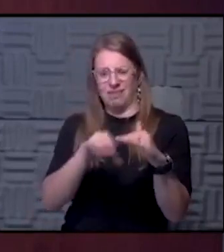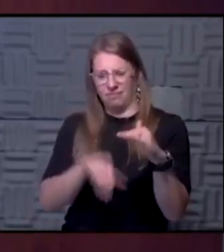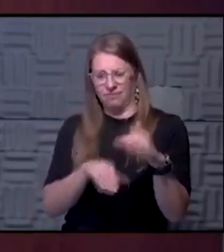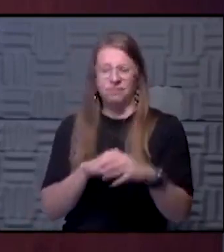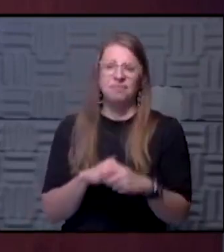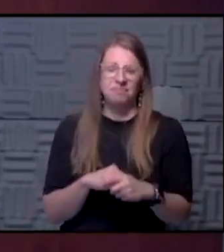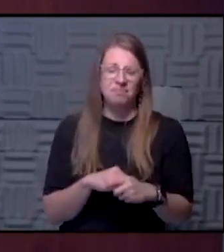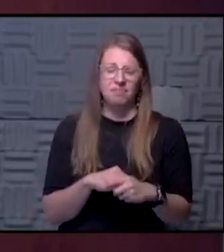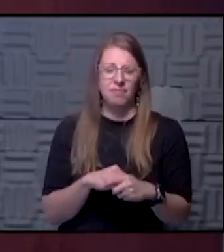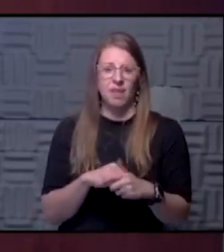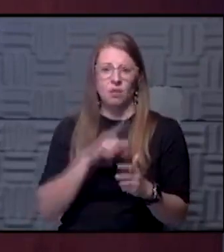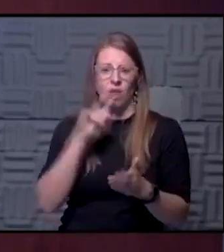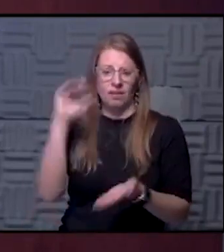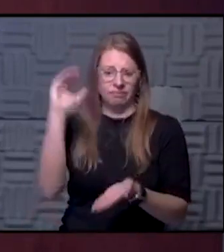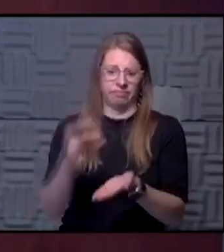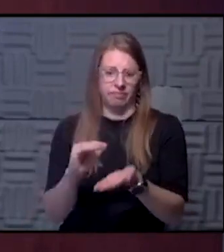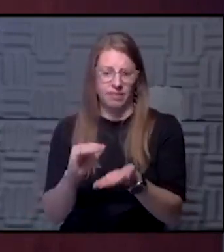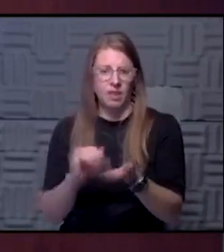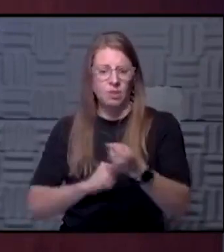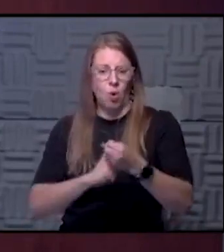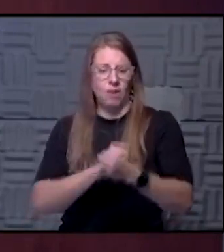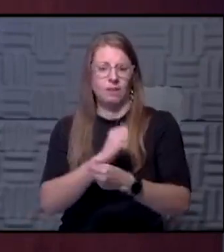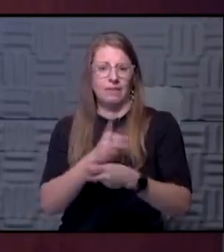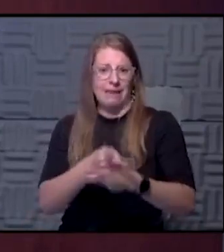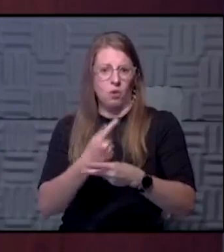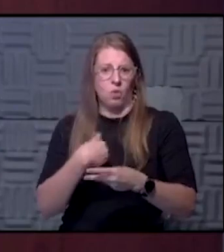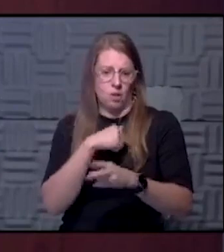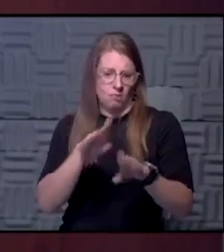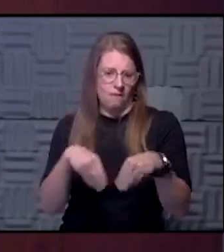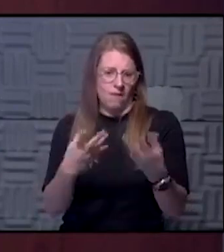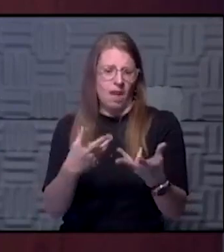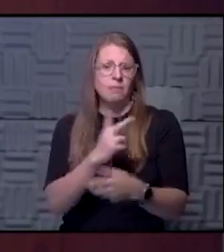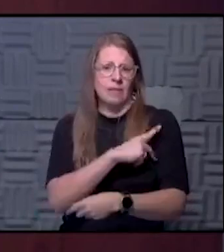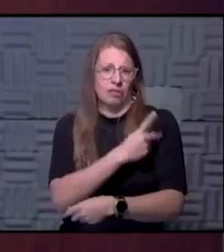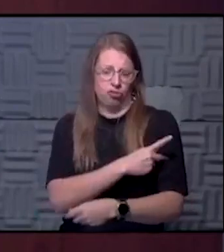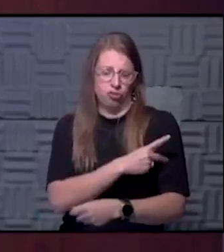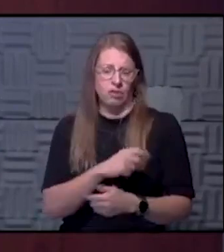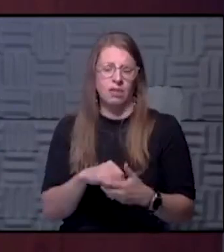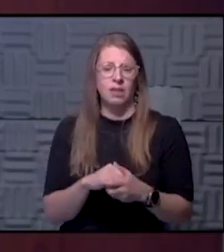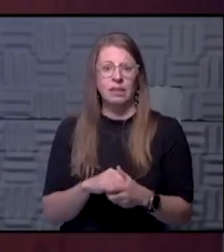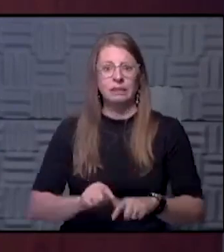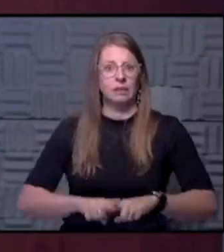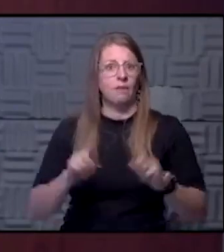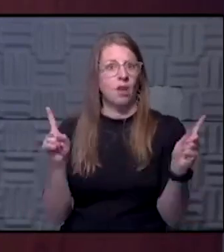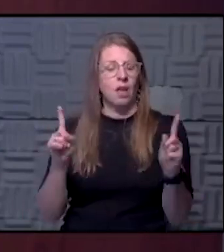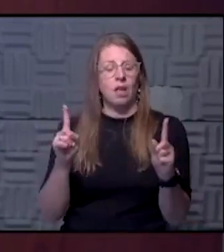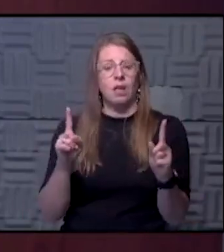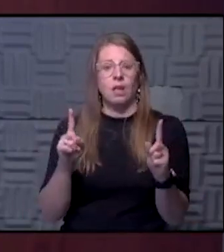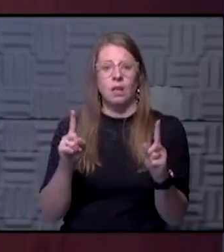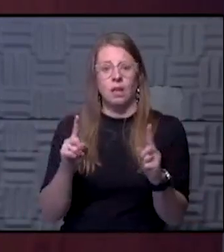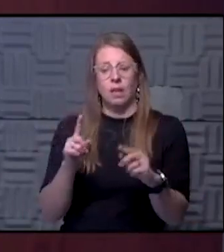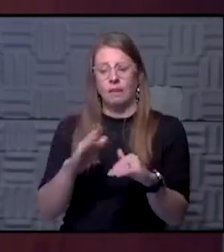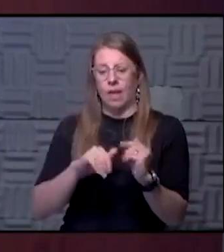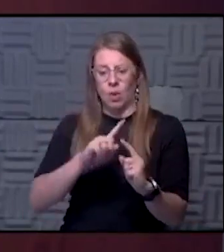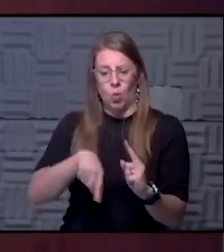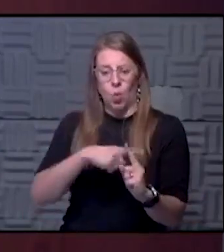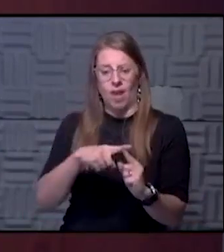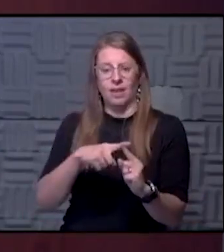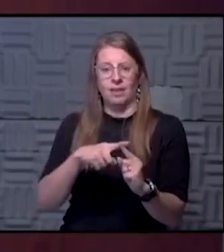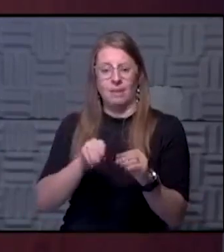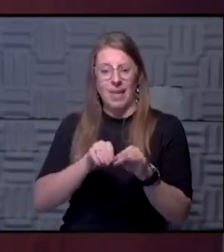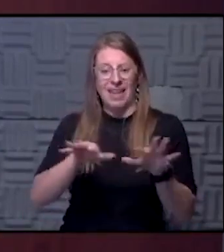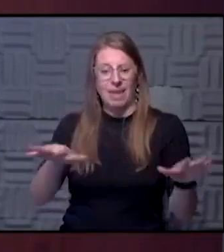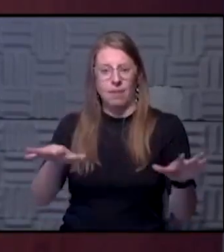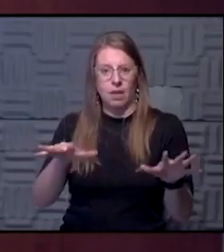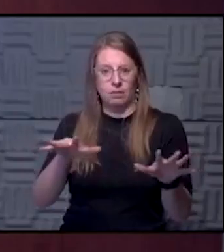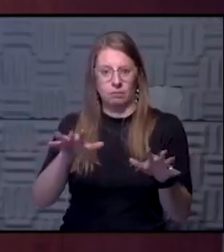it really has dropped down with the supportive care that we're able to provide our patients, and much different than when the pandemic first started.